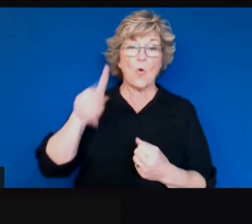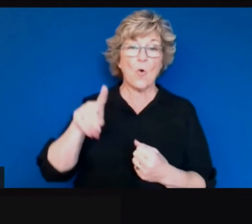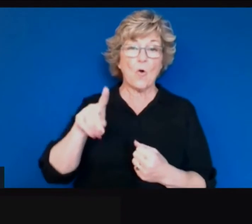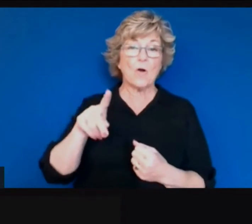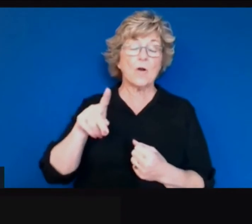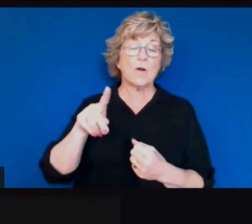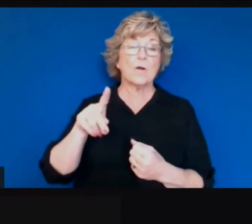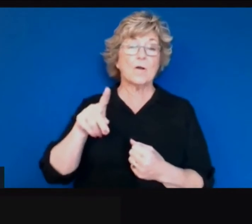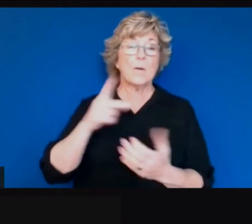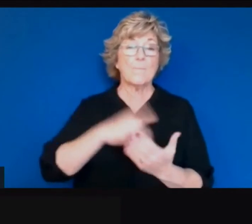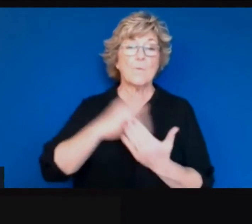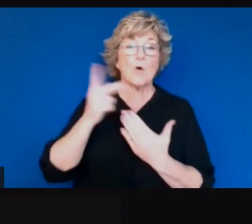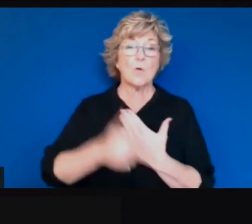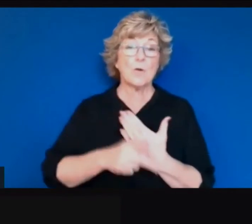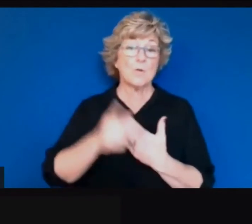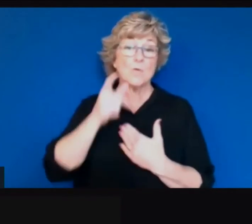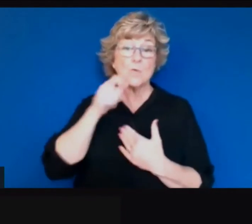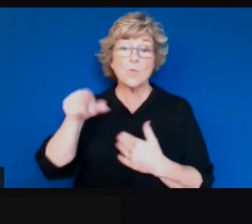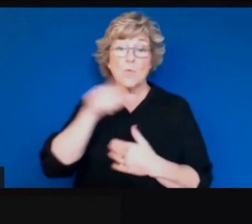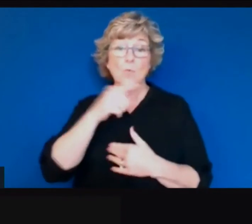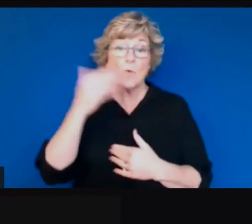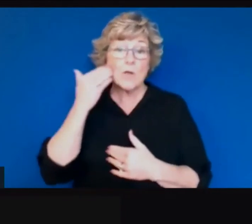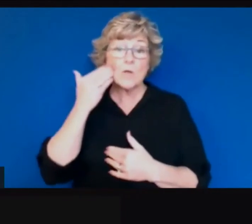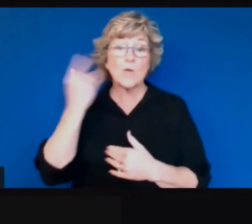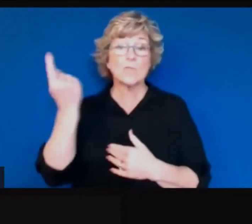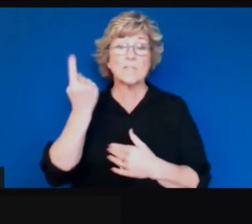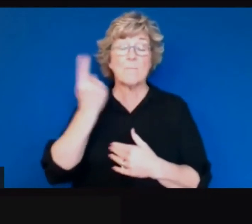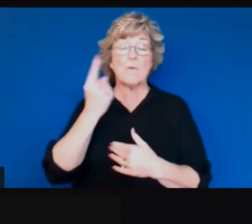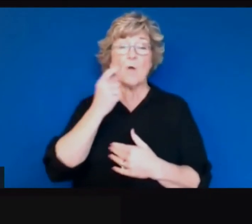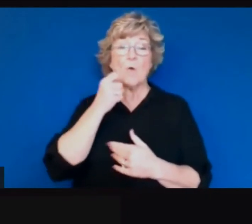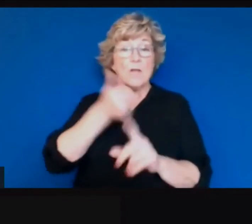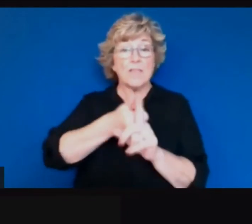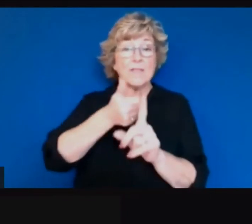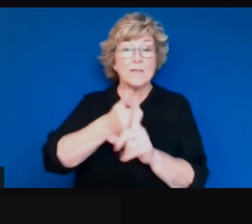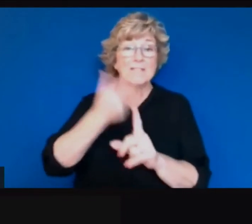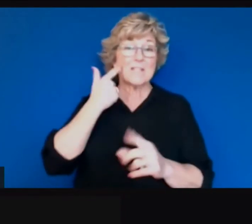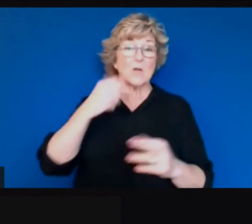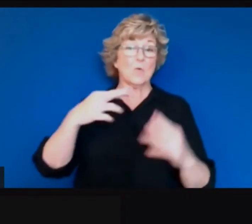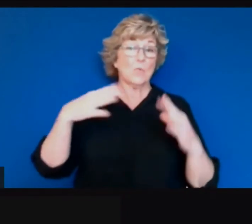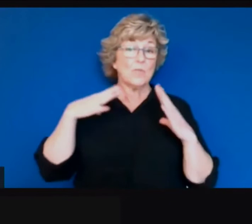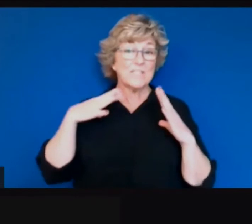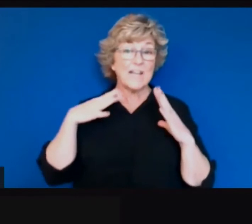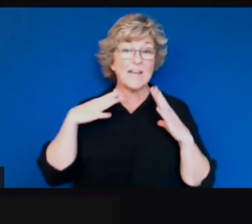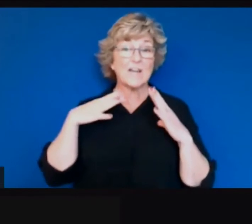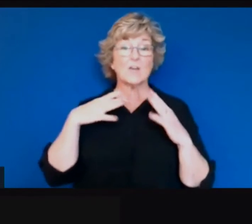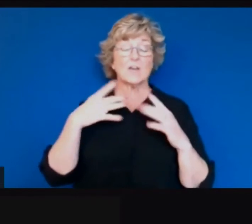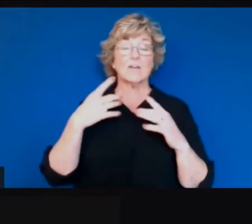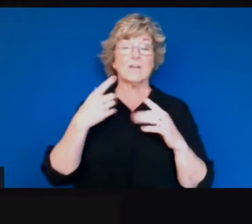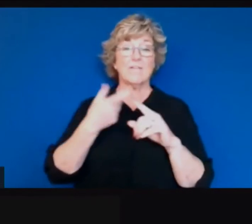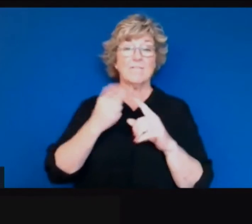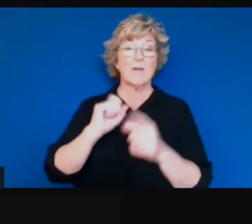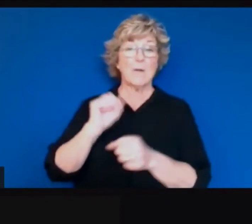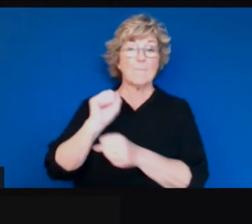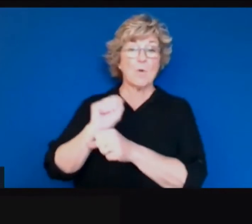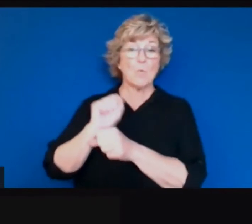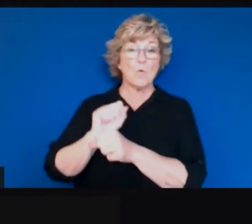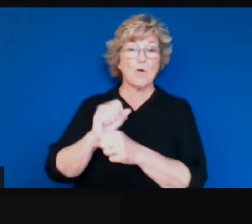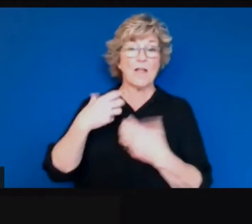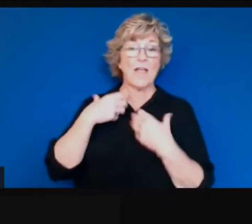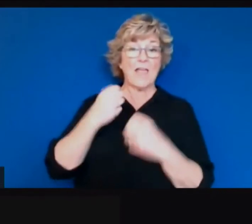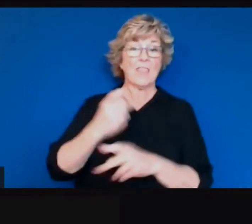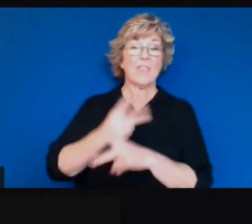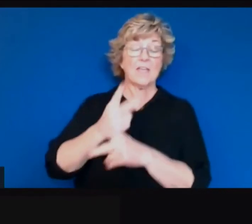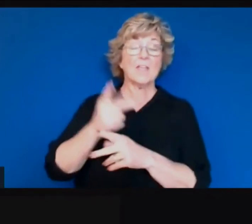folks that know someone, or maybe they themselves have recently retired or have a particular expertise they can offer, to go